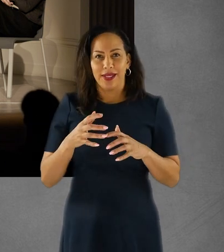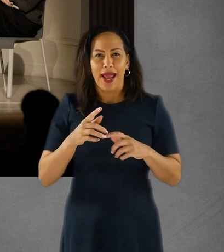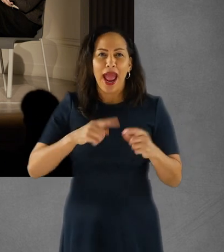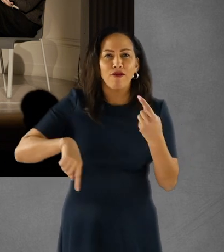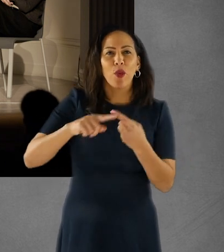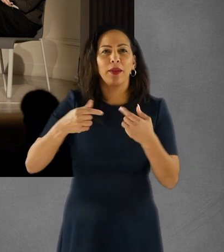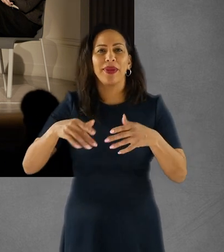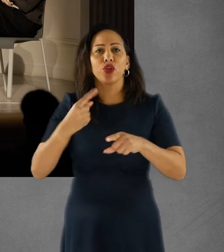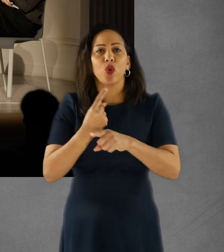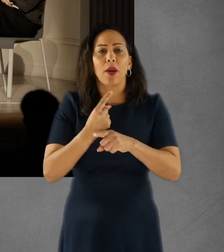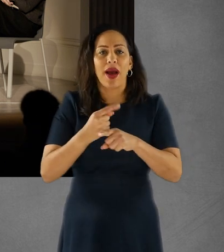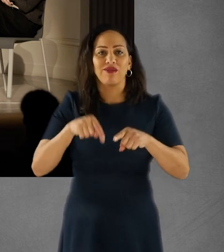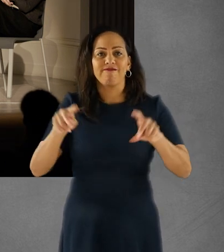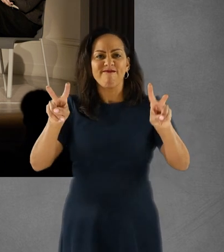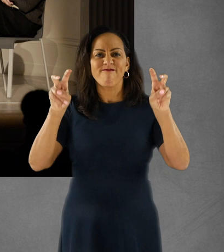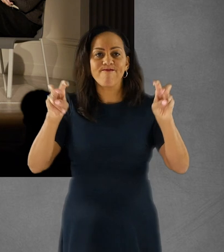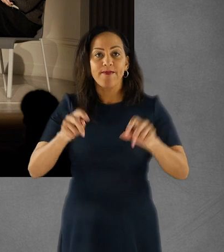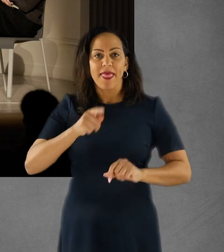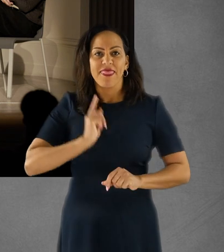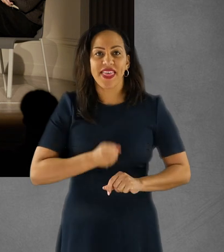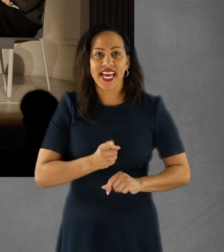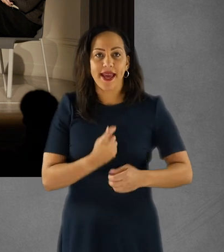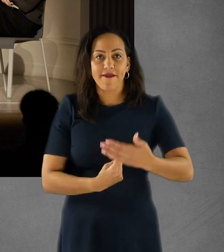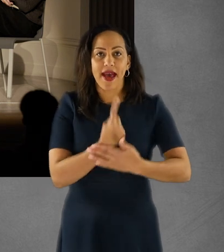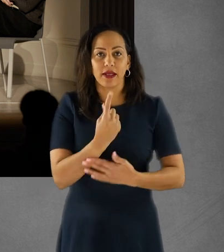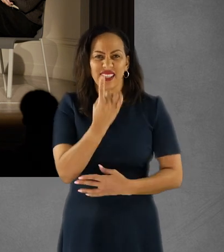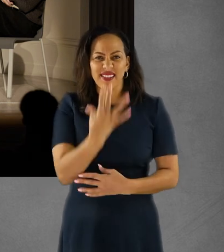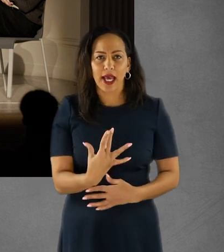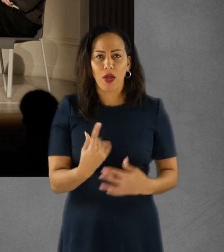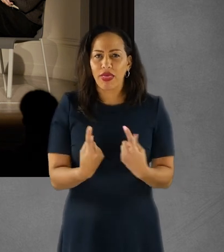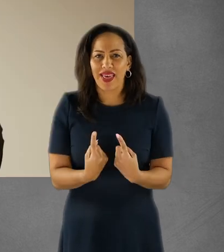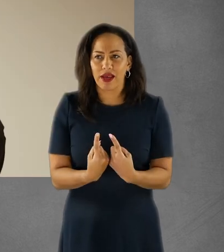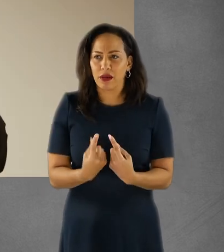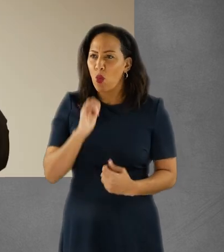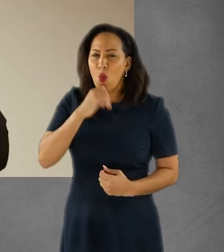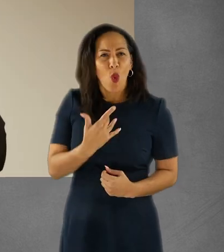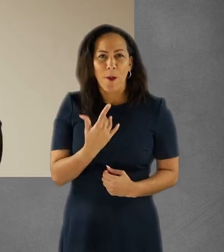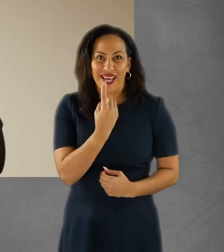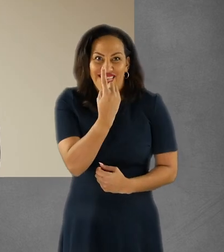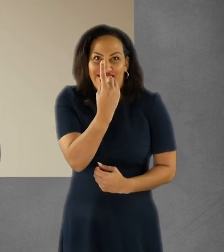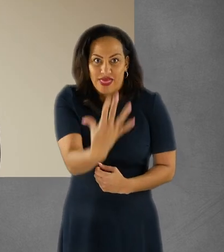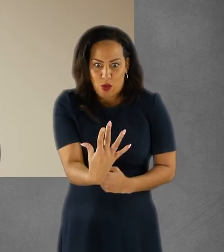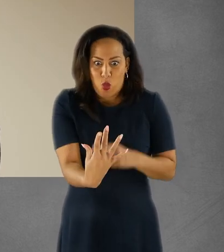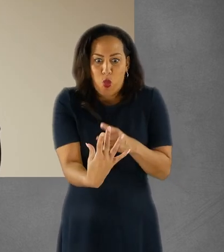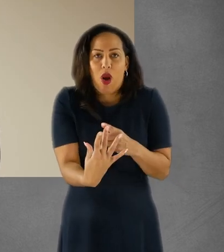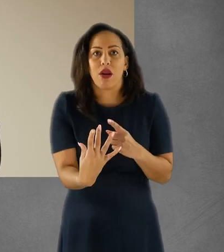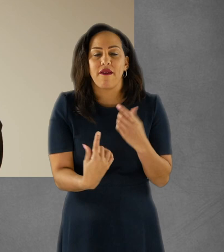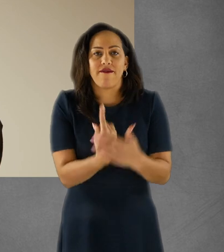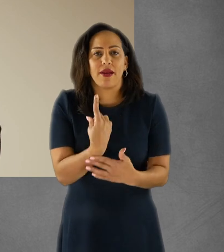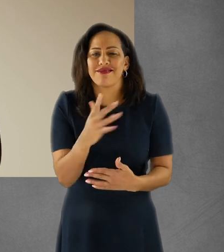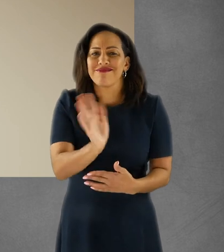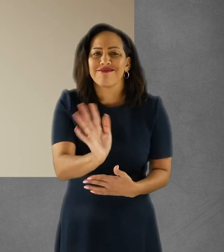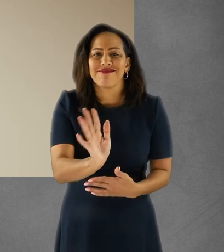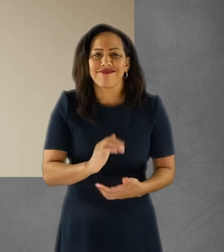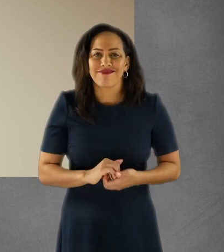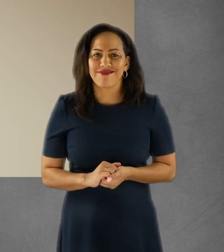Of course, like, you know, the kind of interrelationships between our ecosystems, they'll reach a kind of tipping point at some point, which like